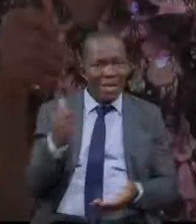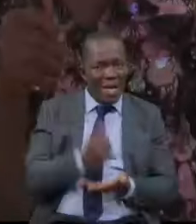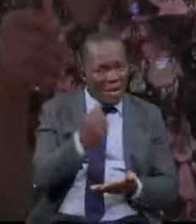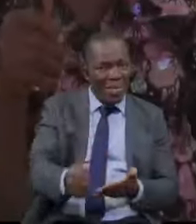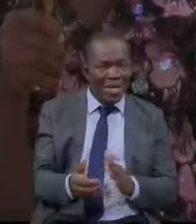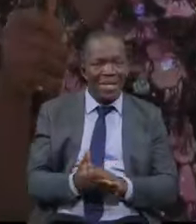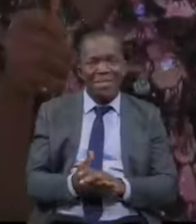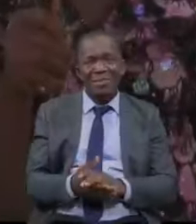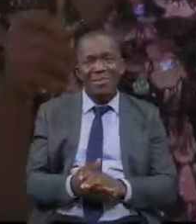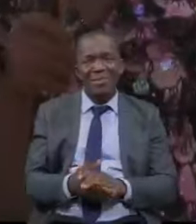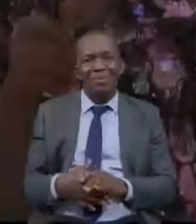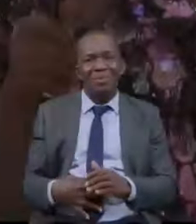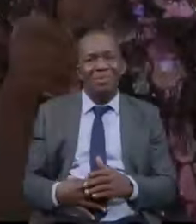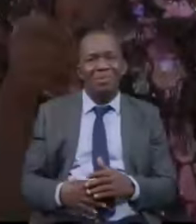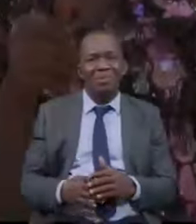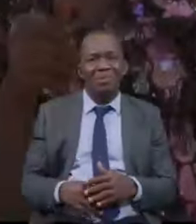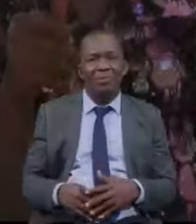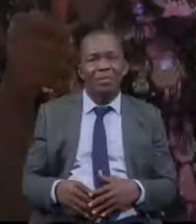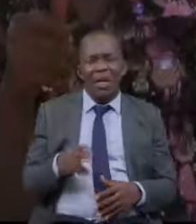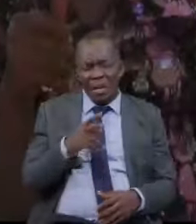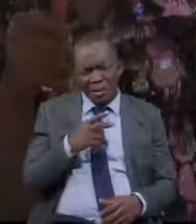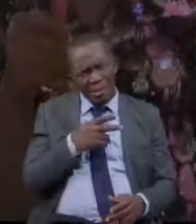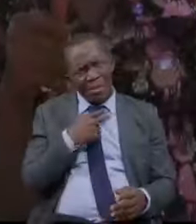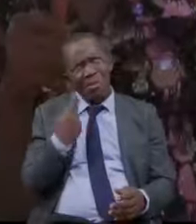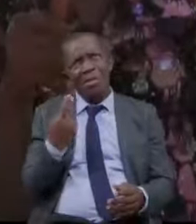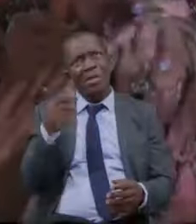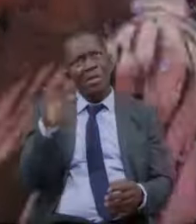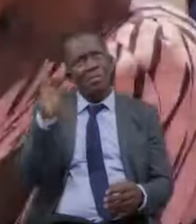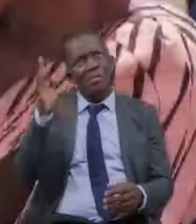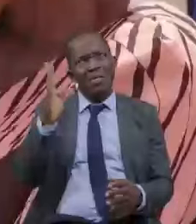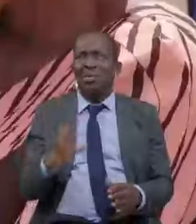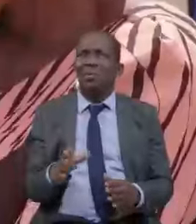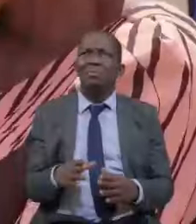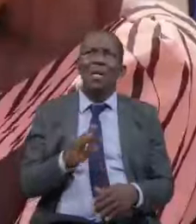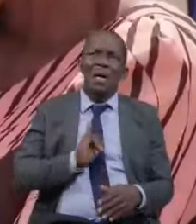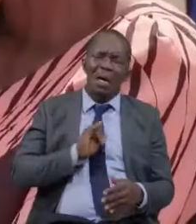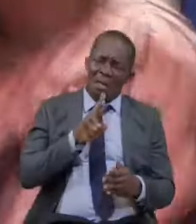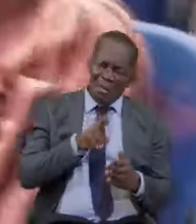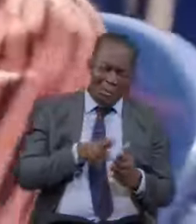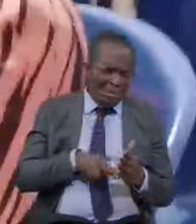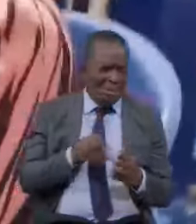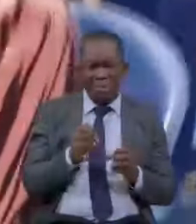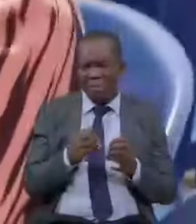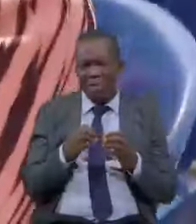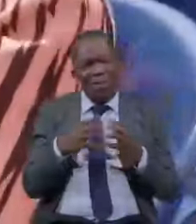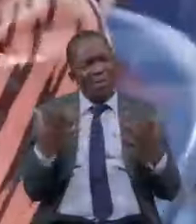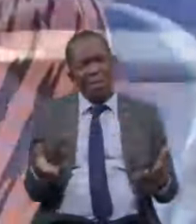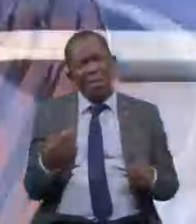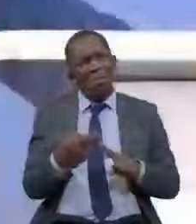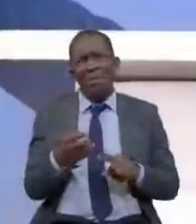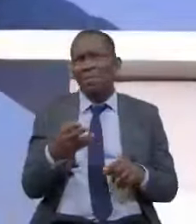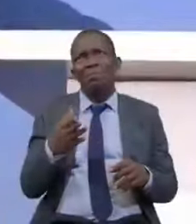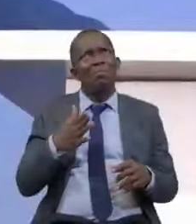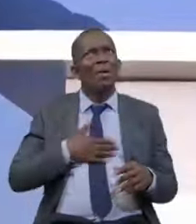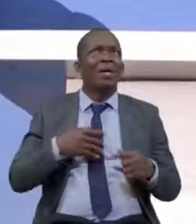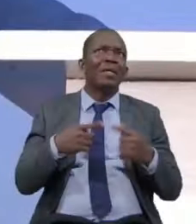Pastor, I read a lot, but the enemies will not allow me to retain what I read. You